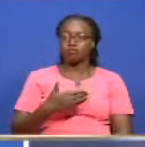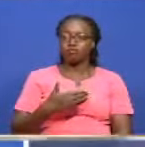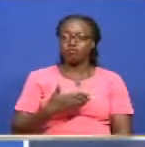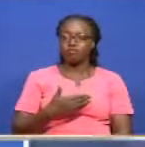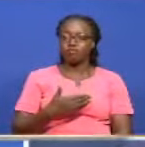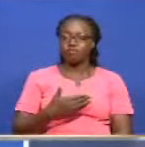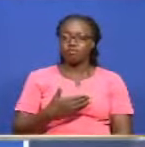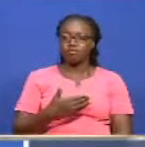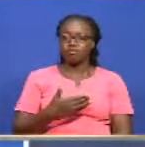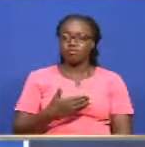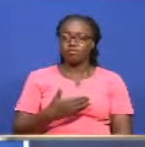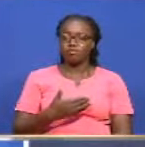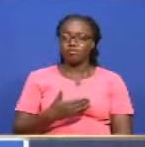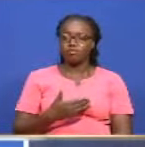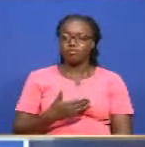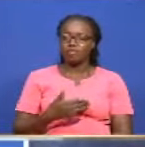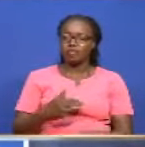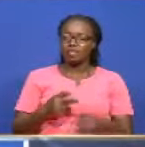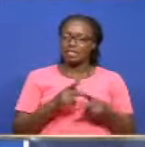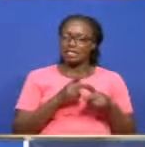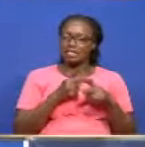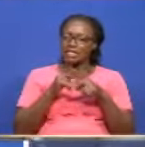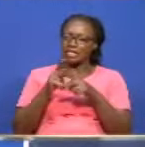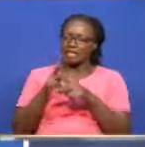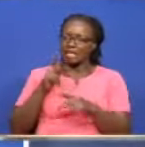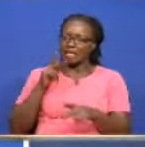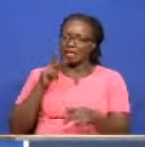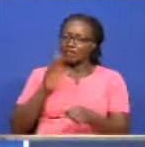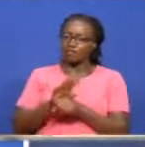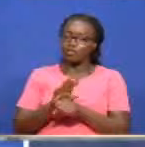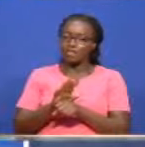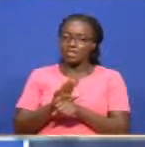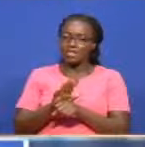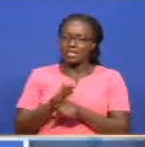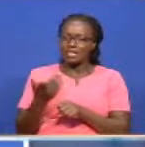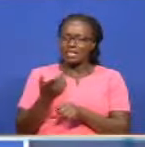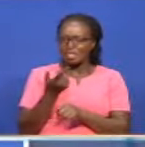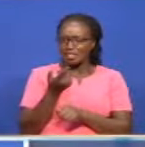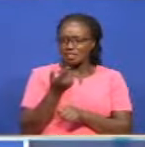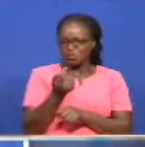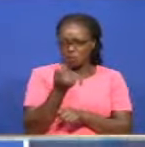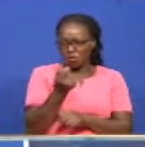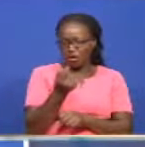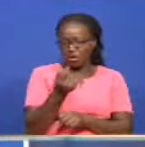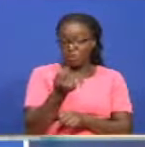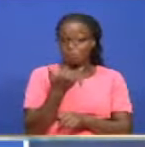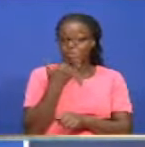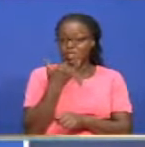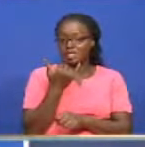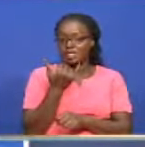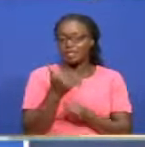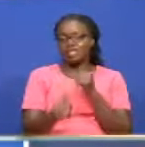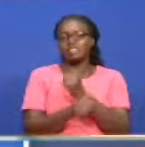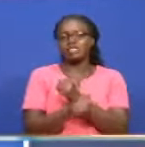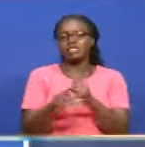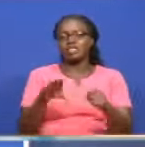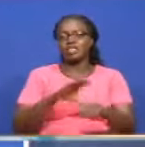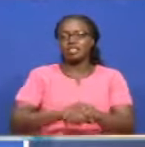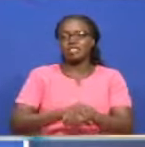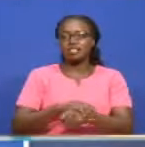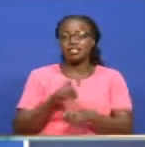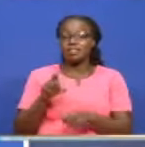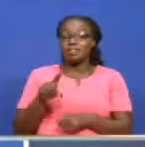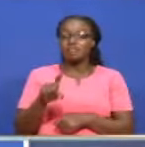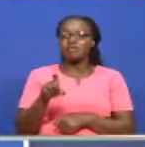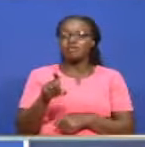Care must be taken, and slight exposure could put you in danger of contracting the virus. Those who work here